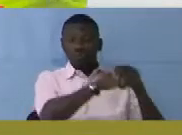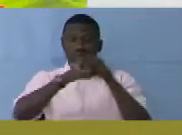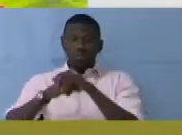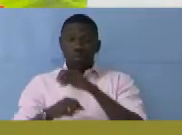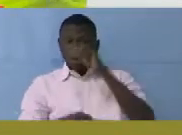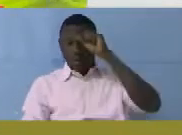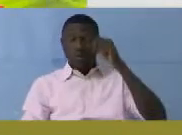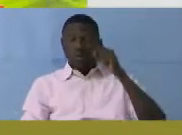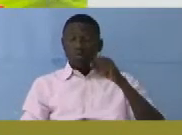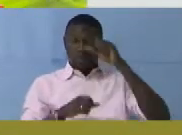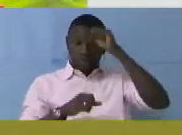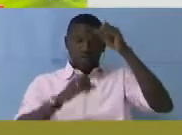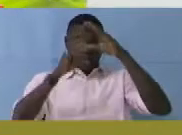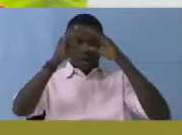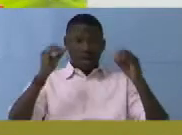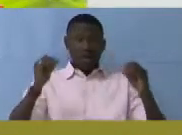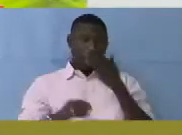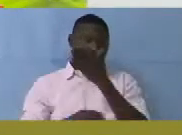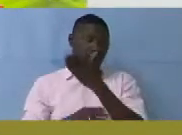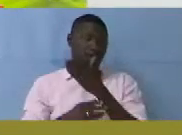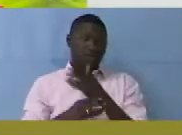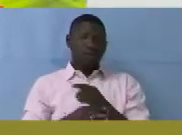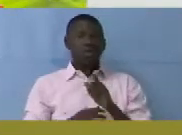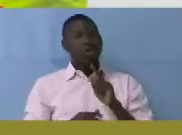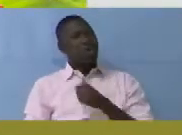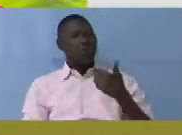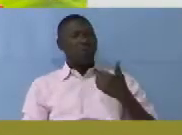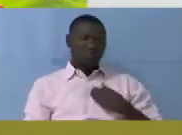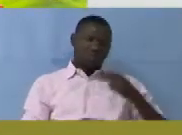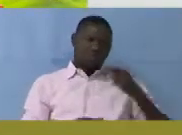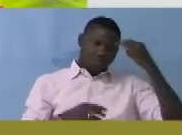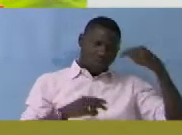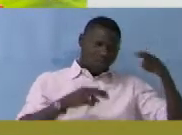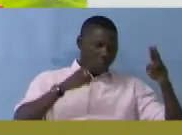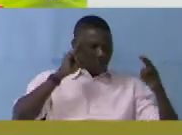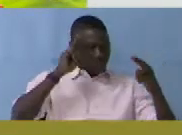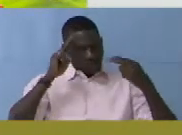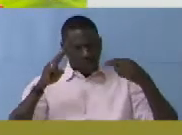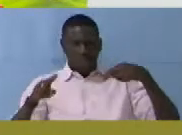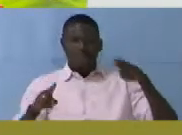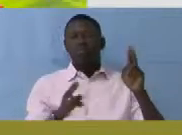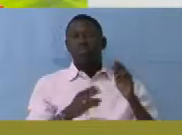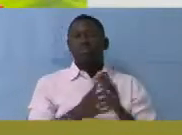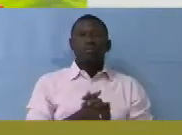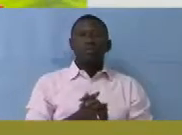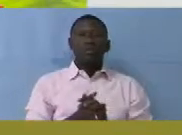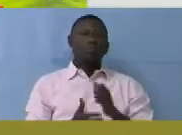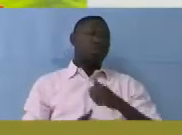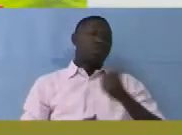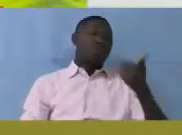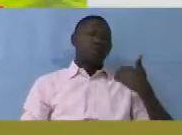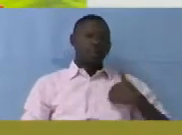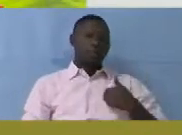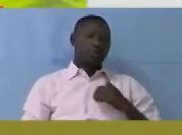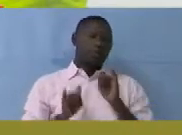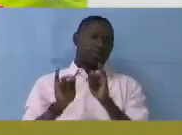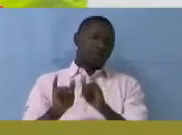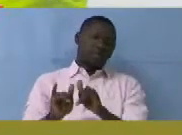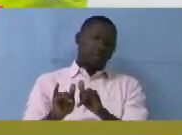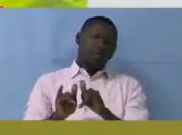some of us went home. And then some plain clothes officers were left on the ground.